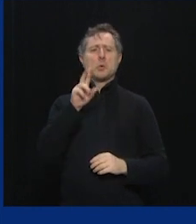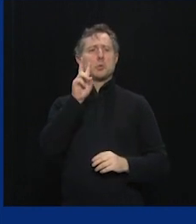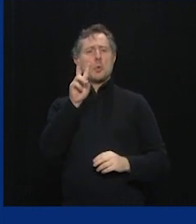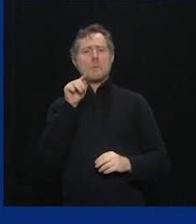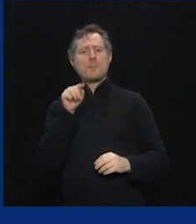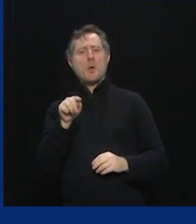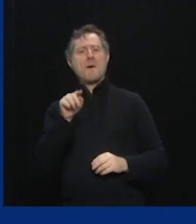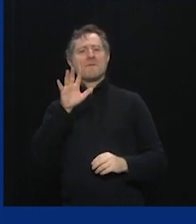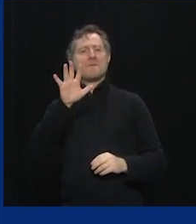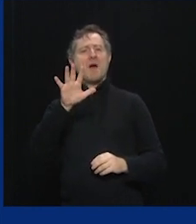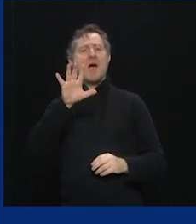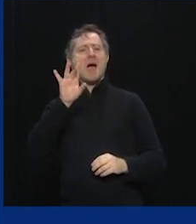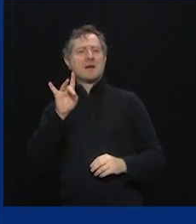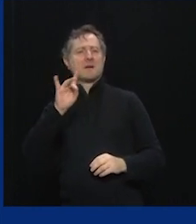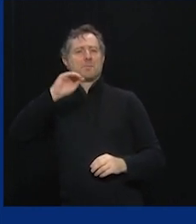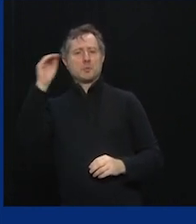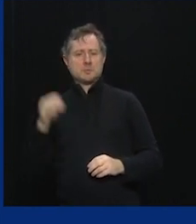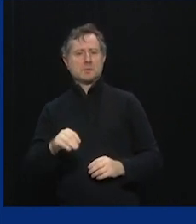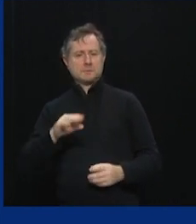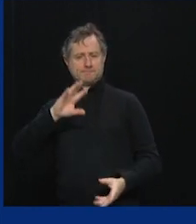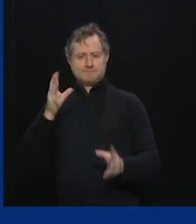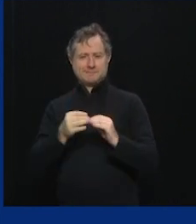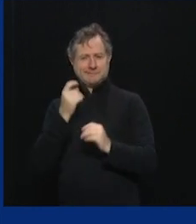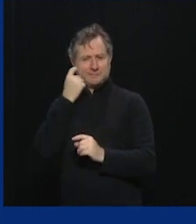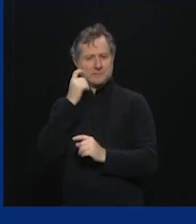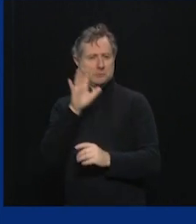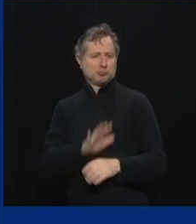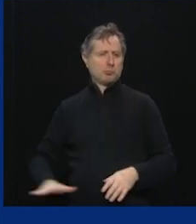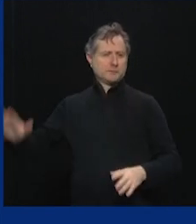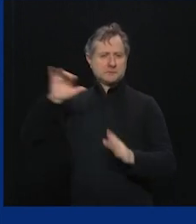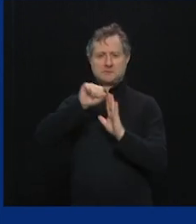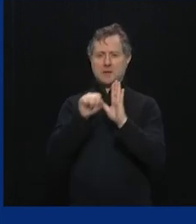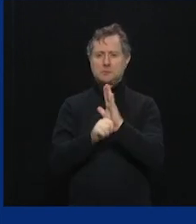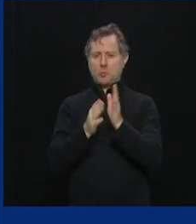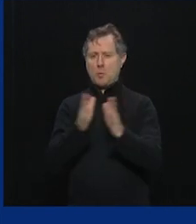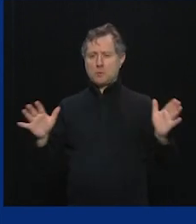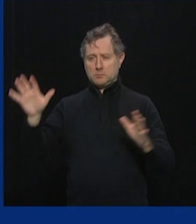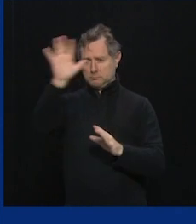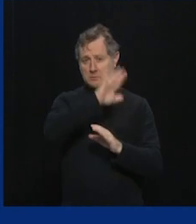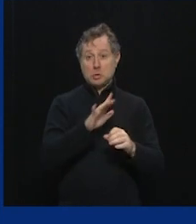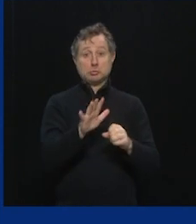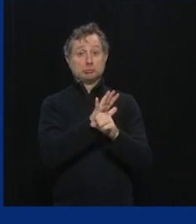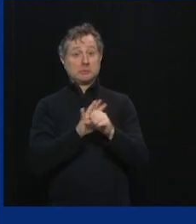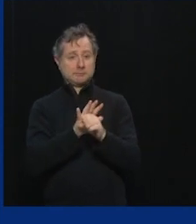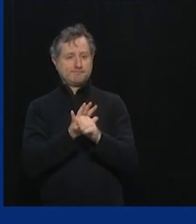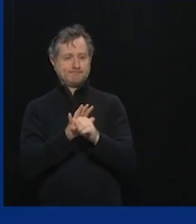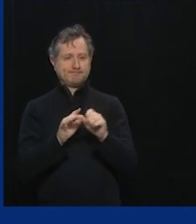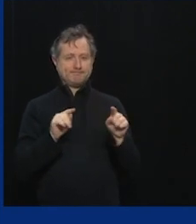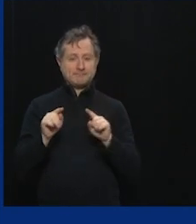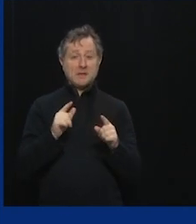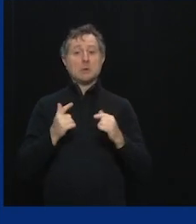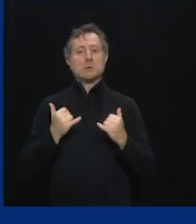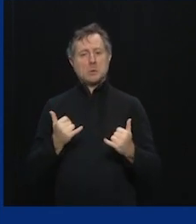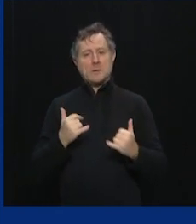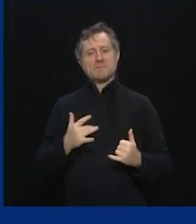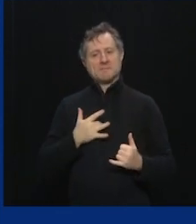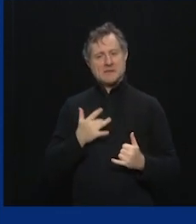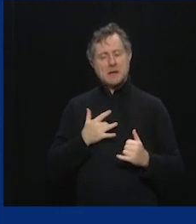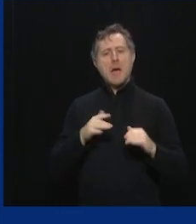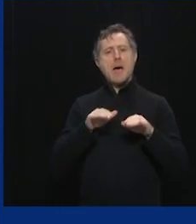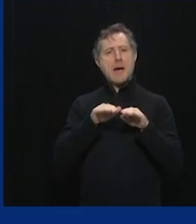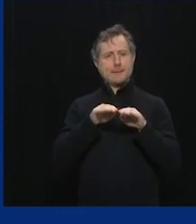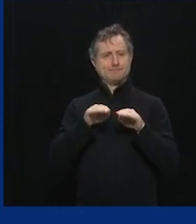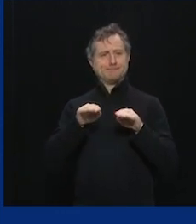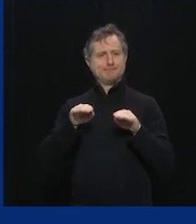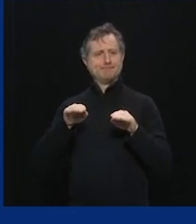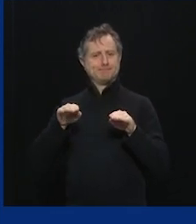2.58% is our most recent data statewide, and that's our regional positivity rate. We are in a holding pattern in a sense. That's a good